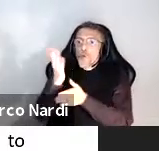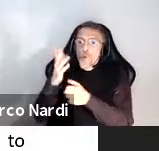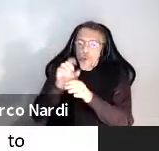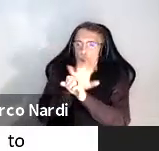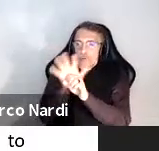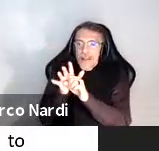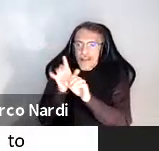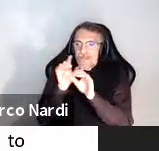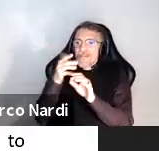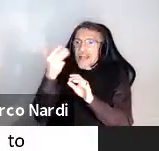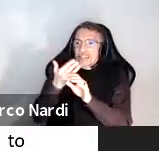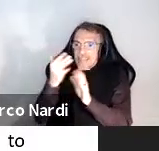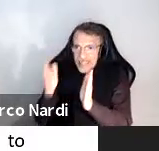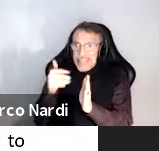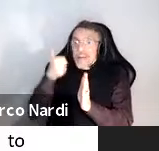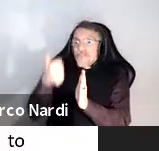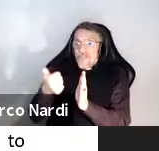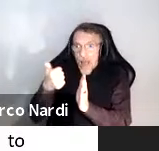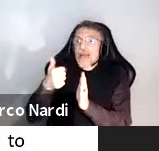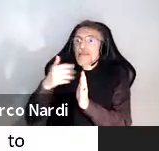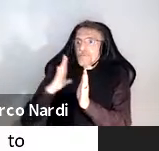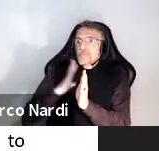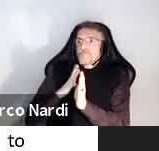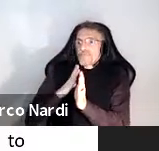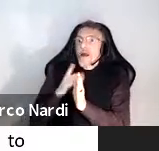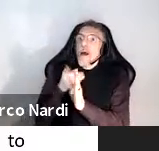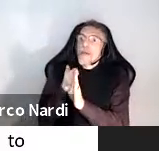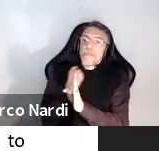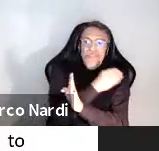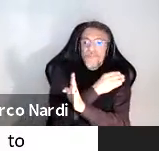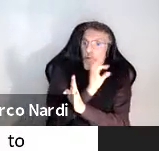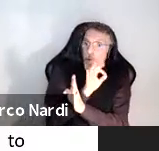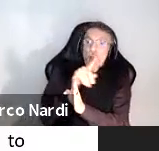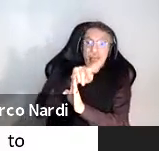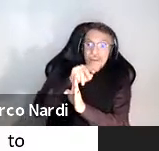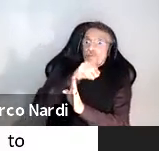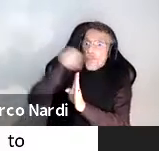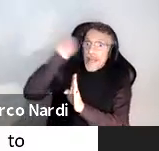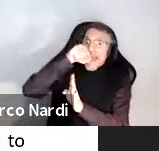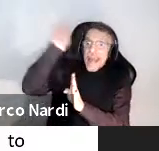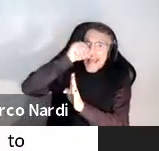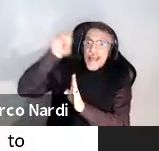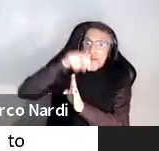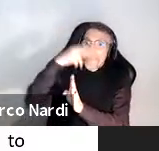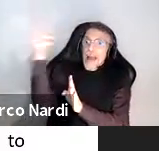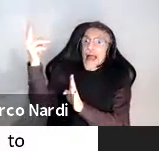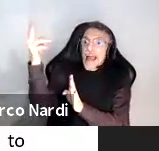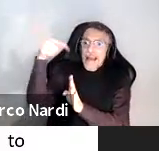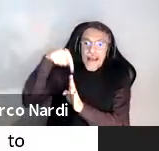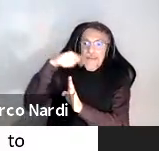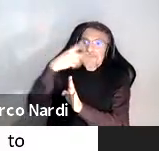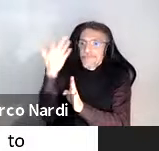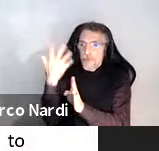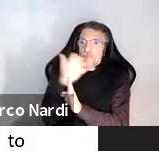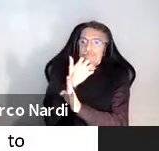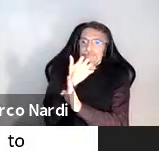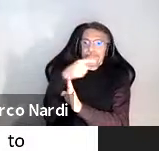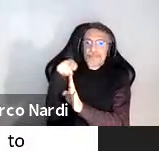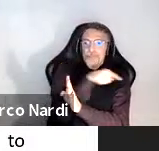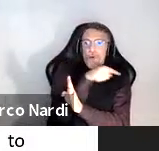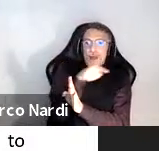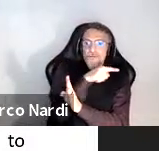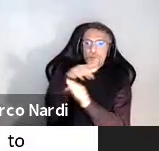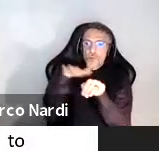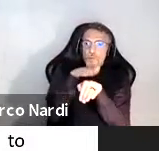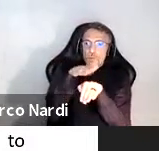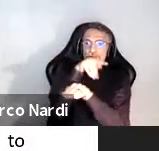proposal? Well, our proposal is that we should develop model of crises going forward that will create a provision